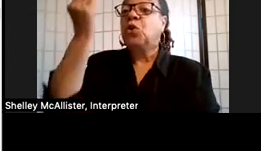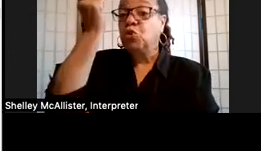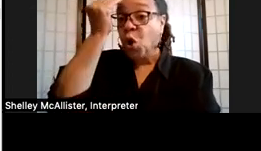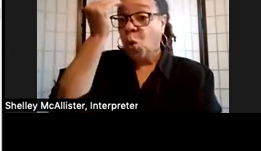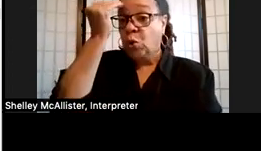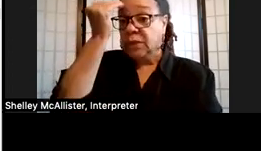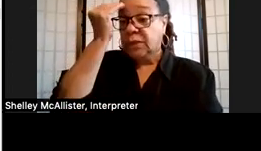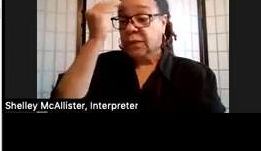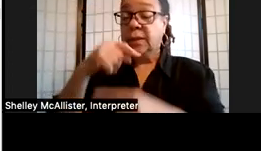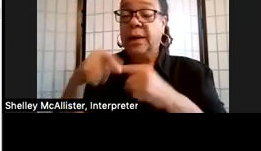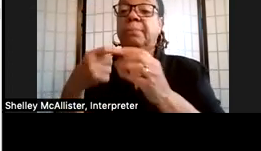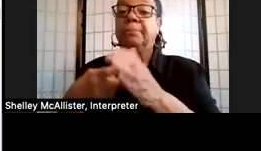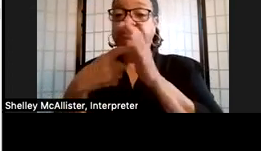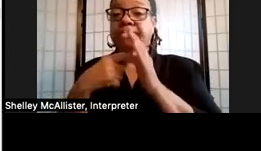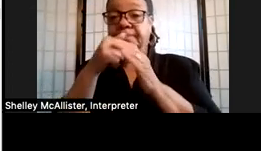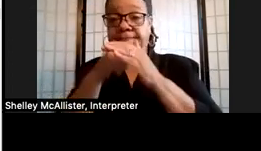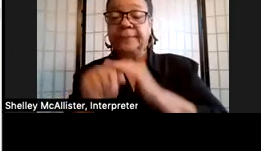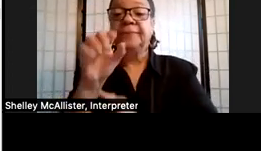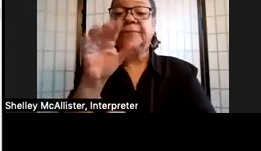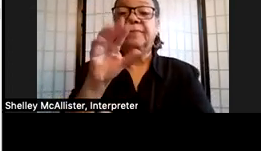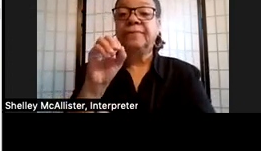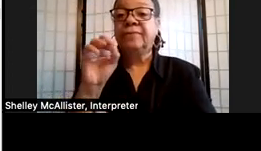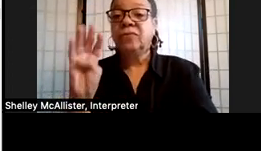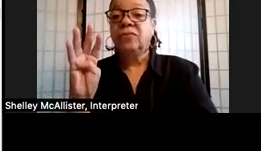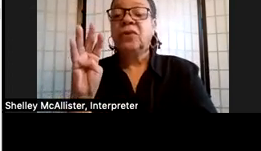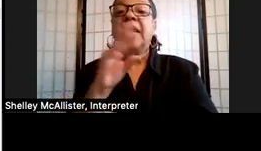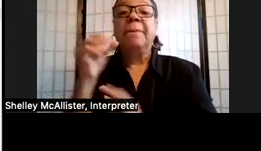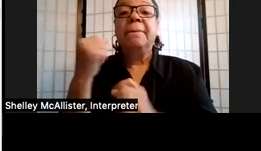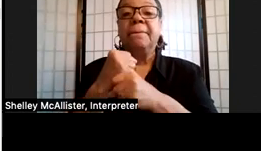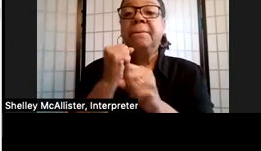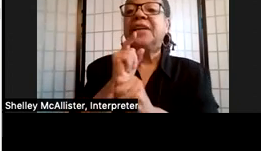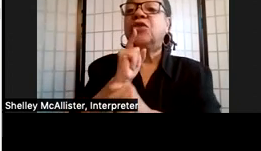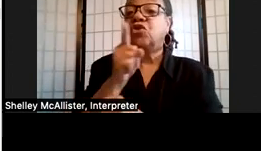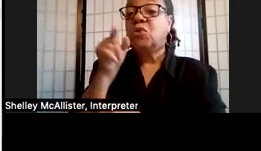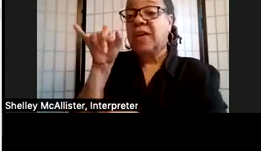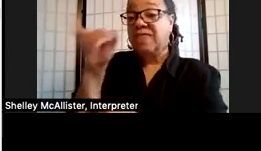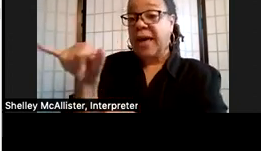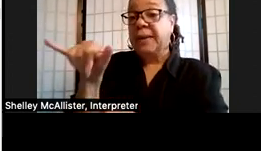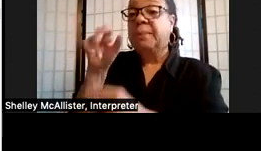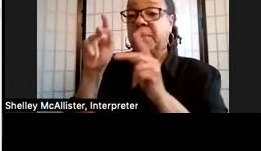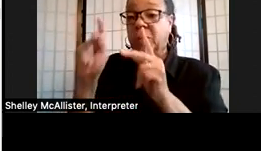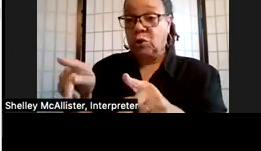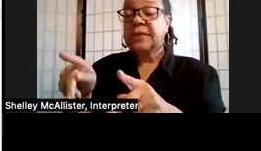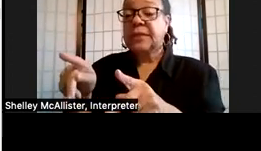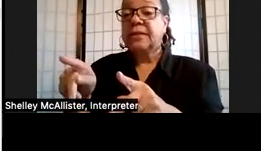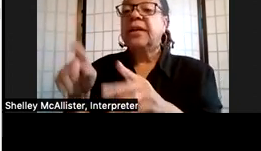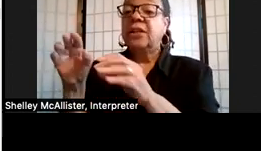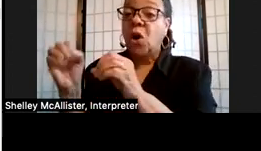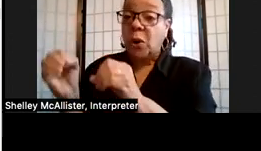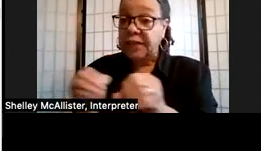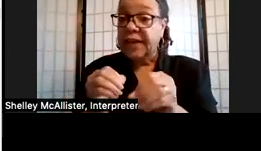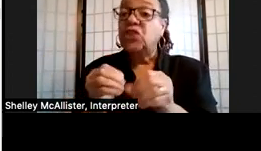the requirements under Section 504 and make sure that the organization is complying with